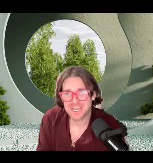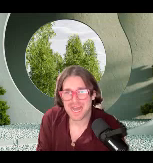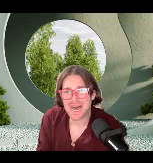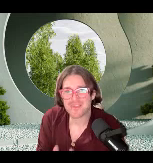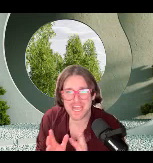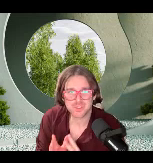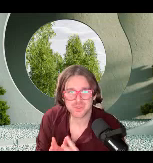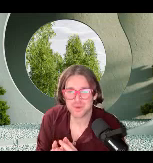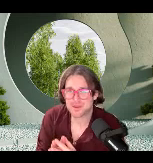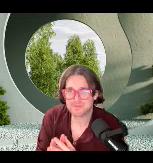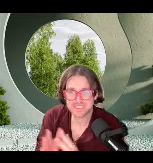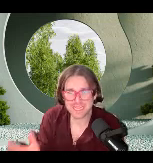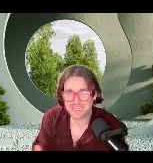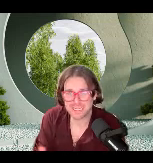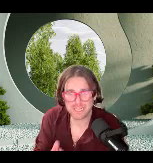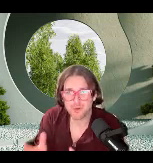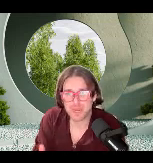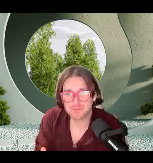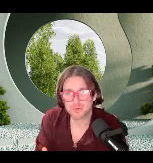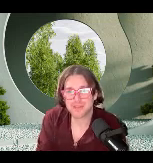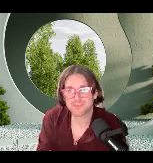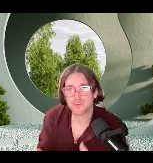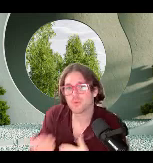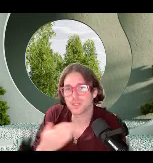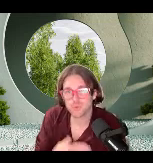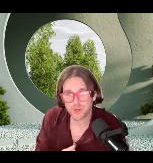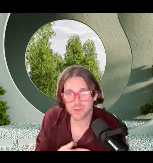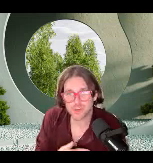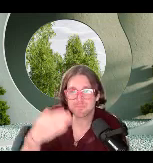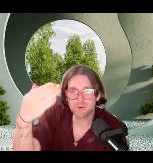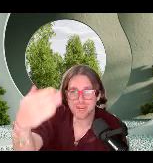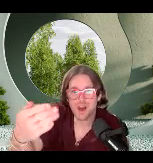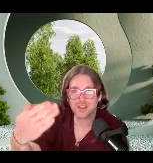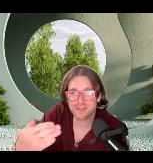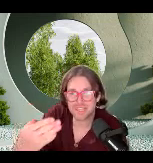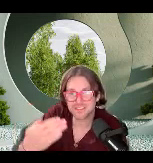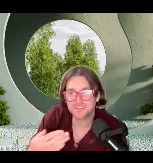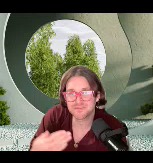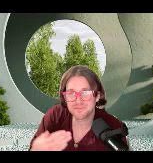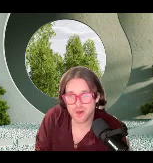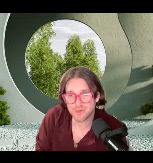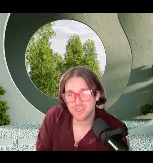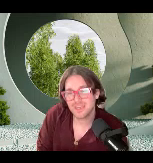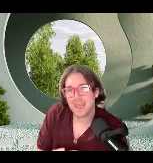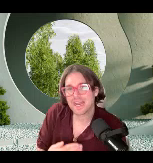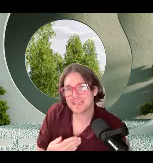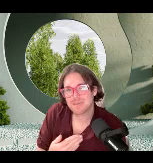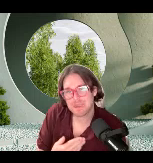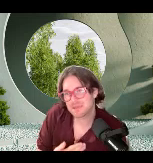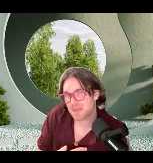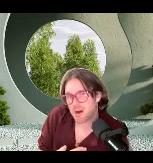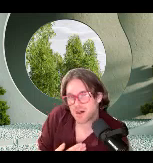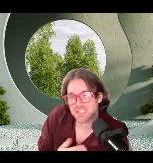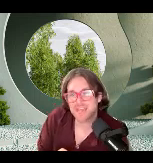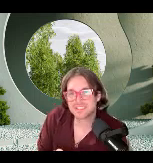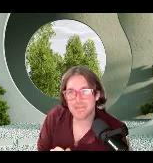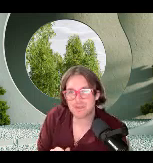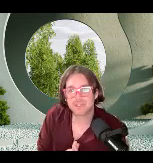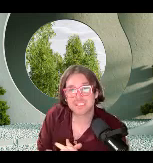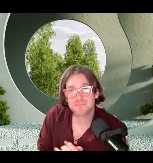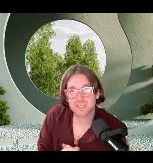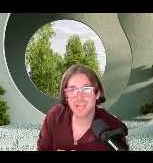is on the actual, whether I'm designing it in a program or whatever, the written word, I break all of that stuff down. And I think maybe in my